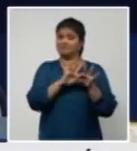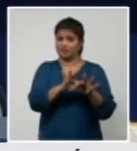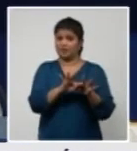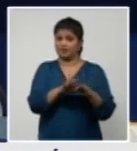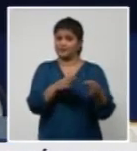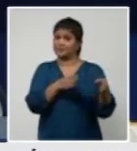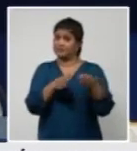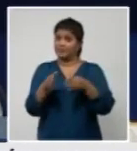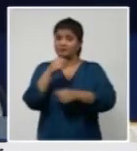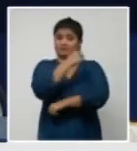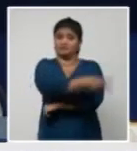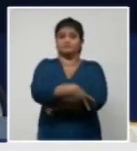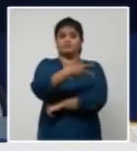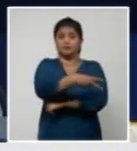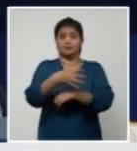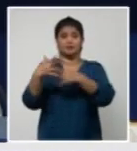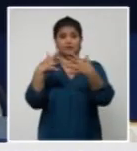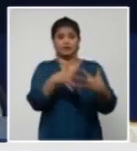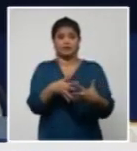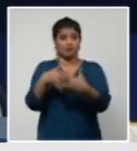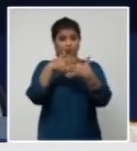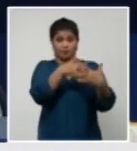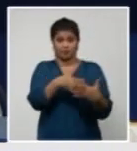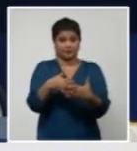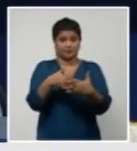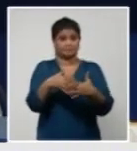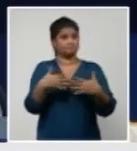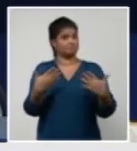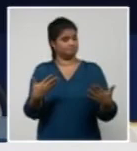56,750 new cases, for a total of